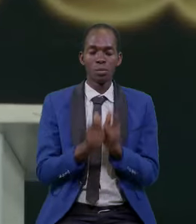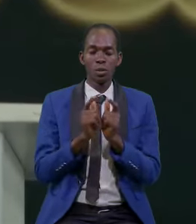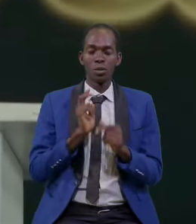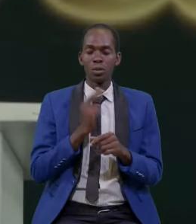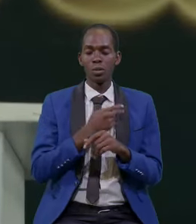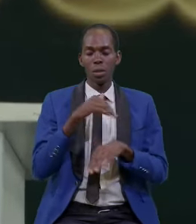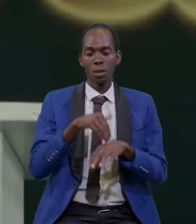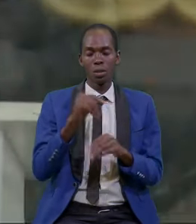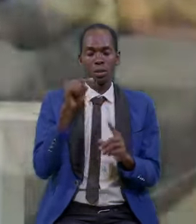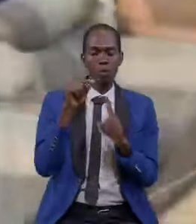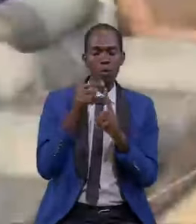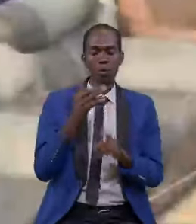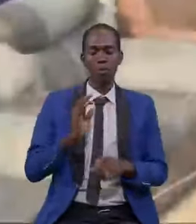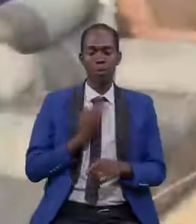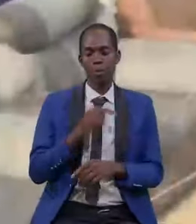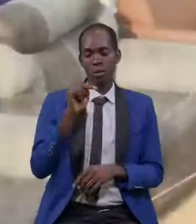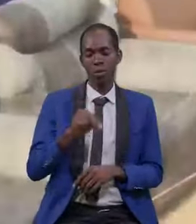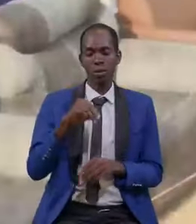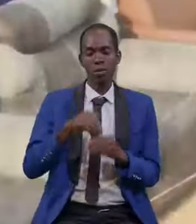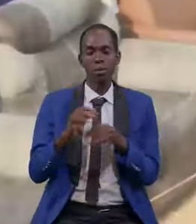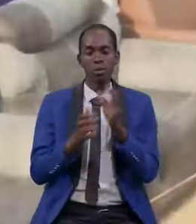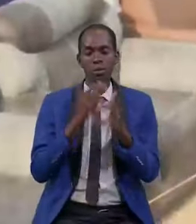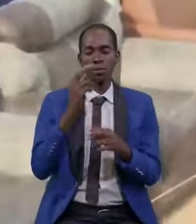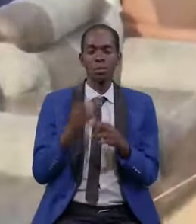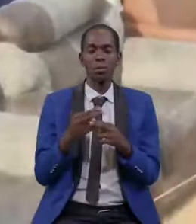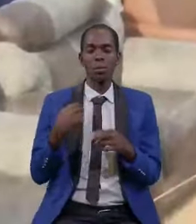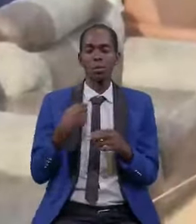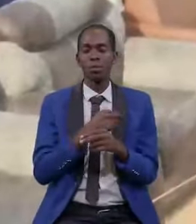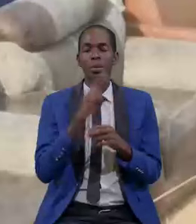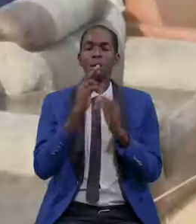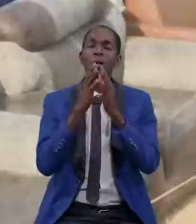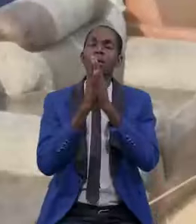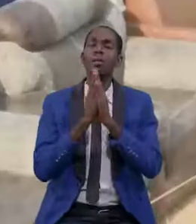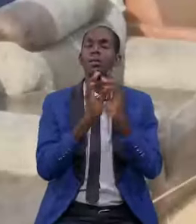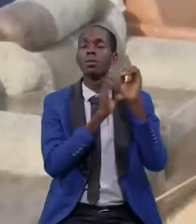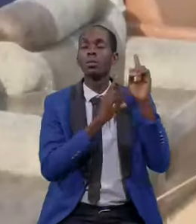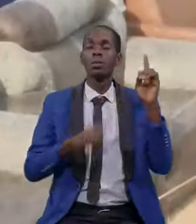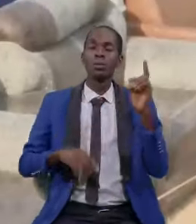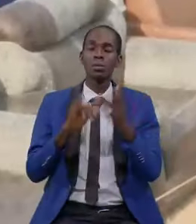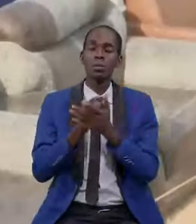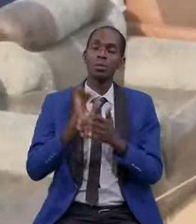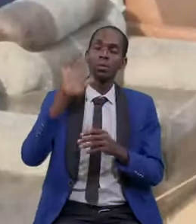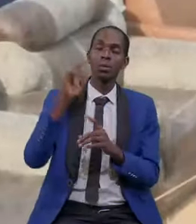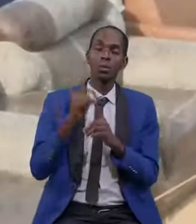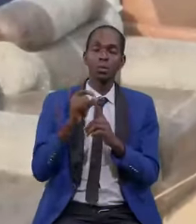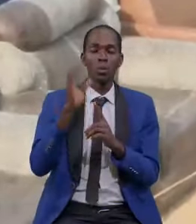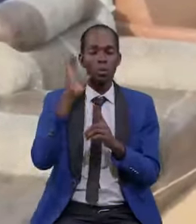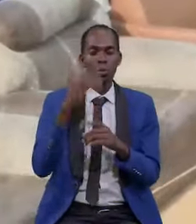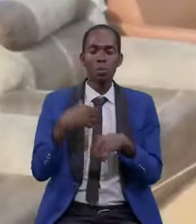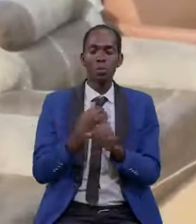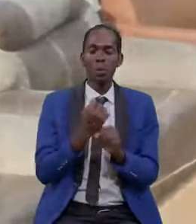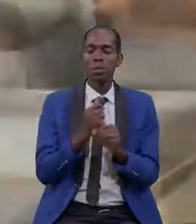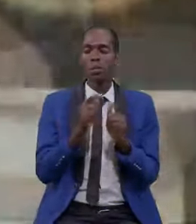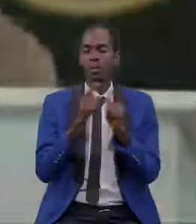in Jesus' name. We're asking, Lord, that your word will make impact in our